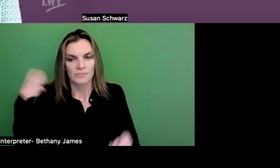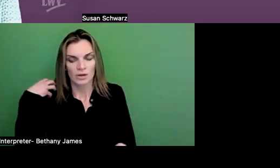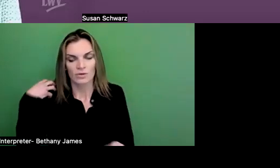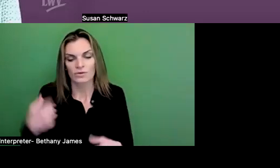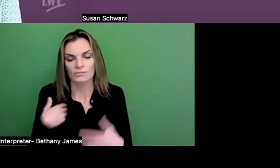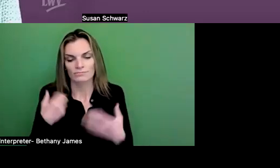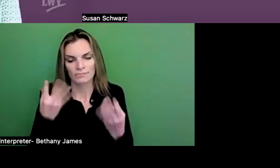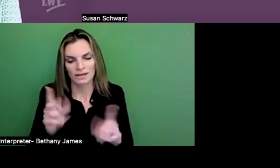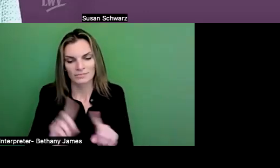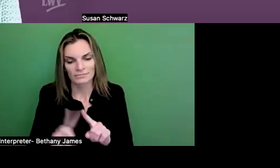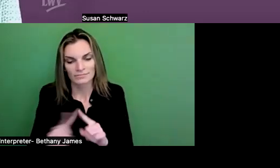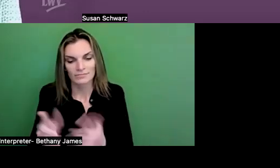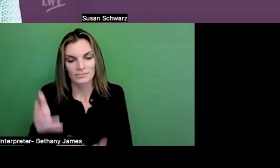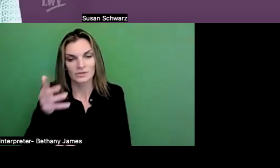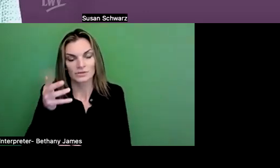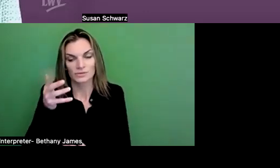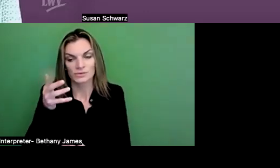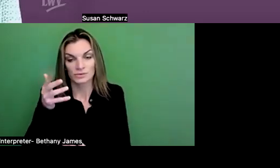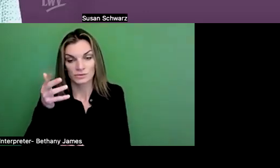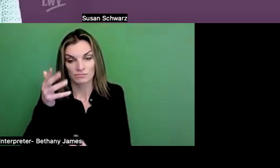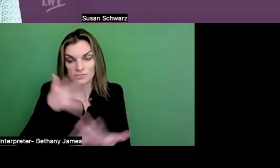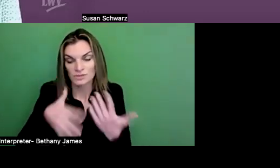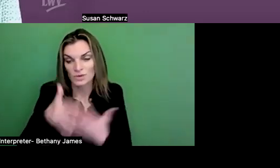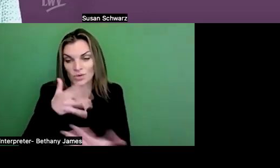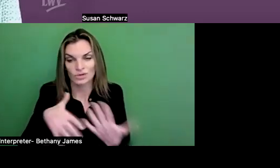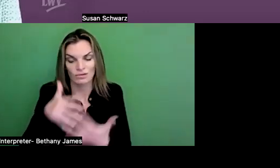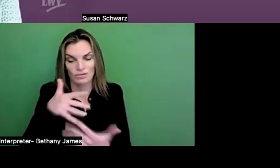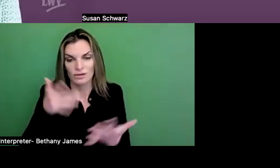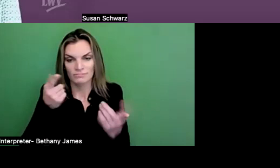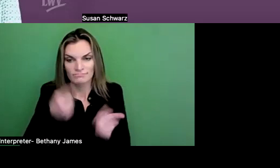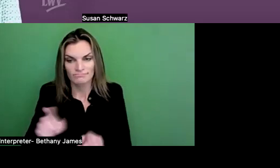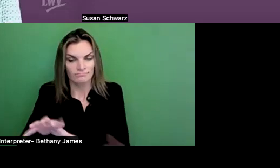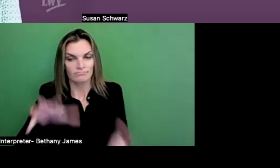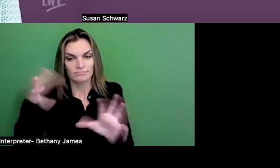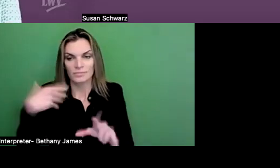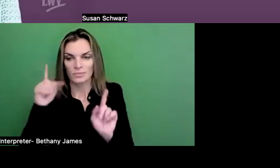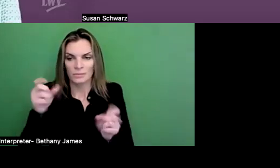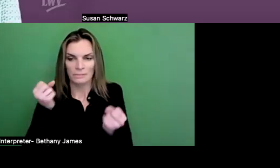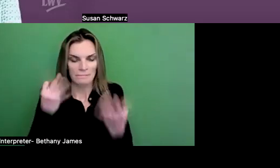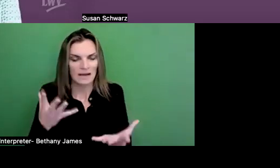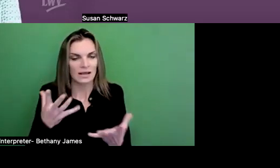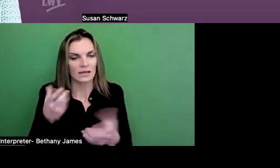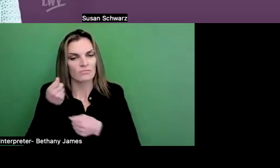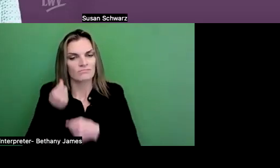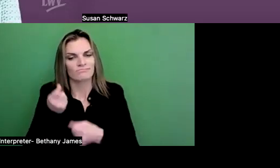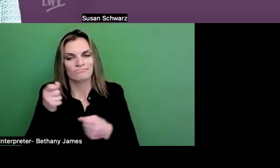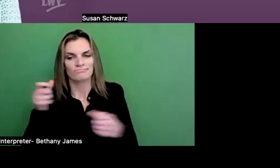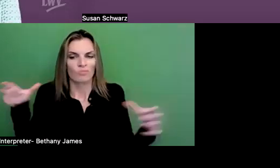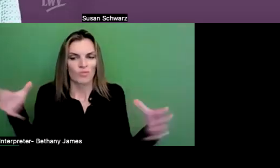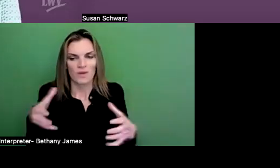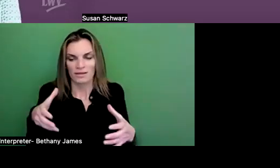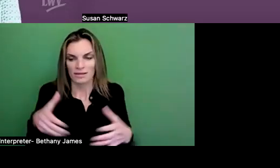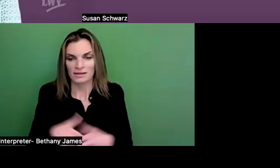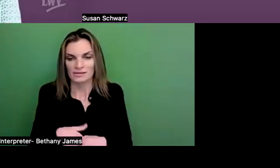social uprising, upheaval. I've attended many rallies, and I